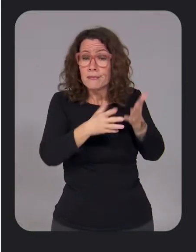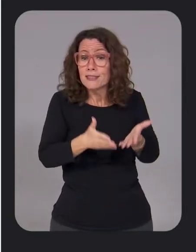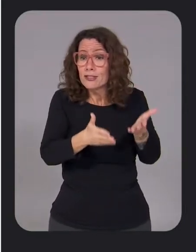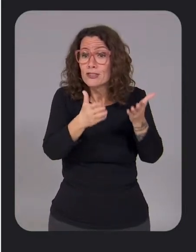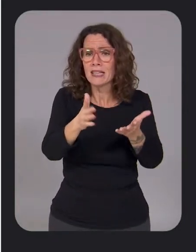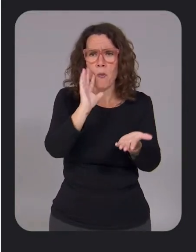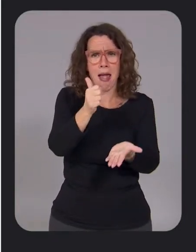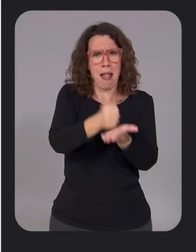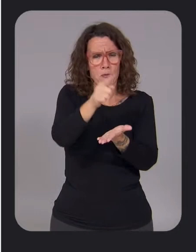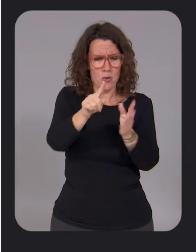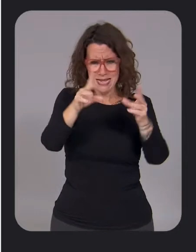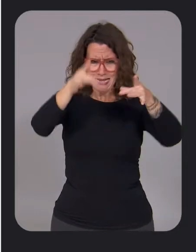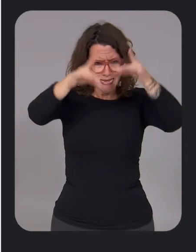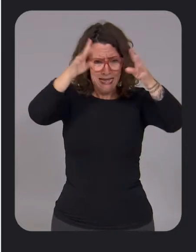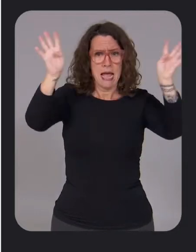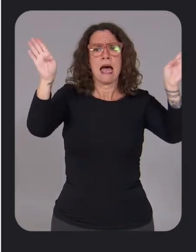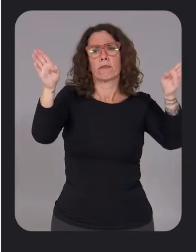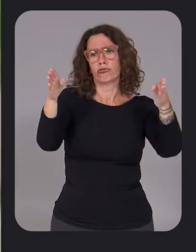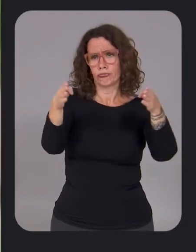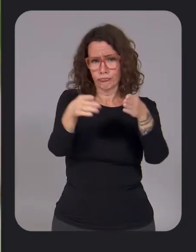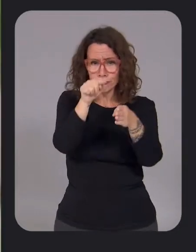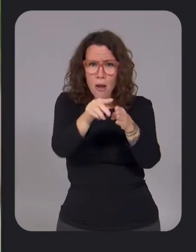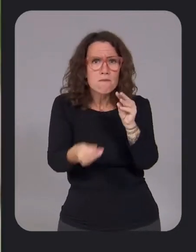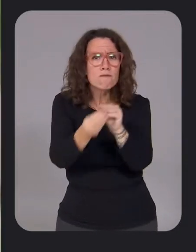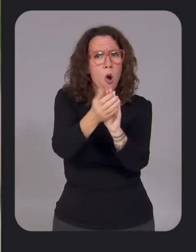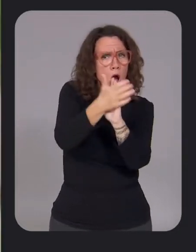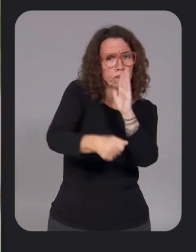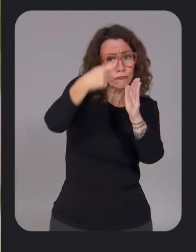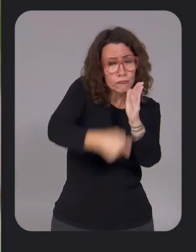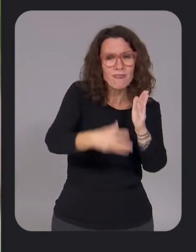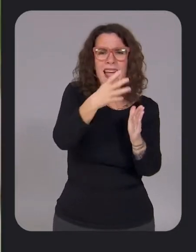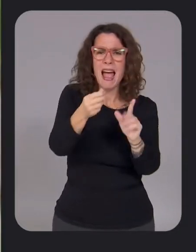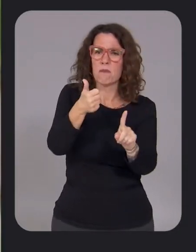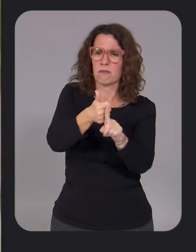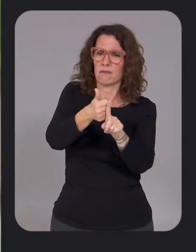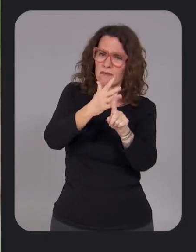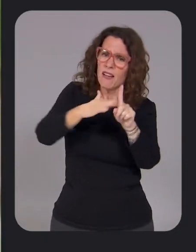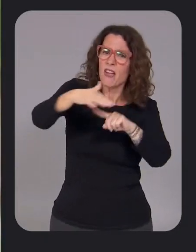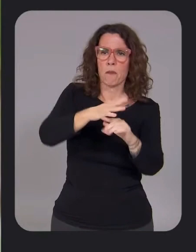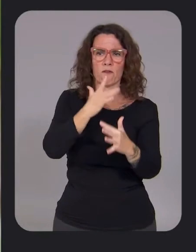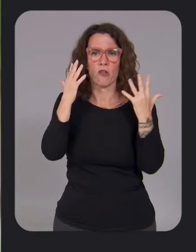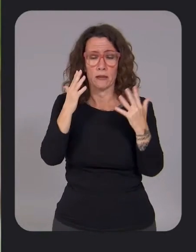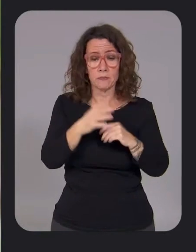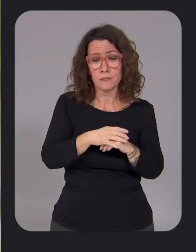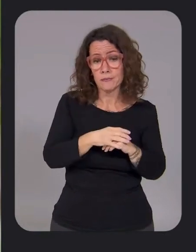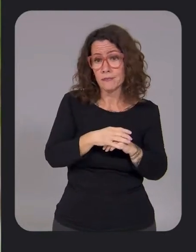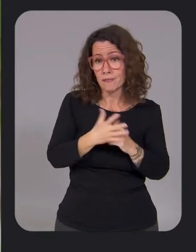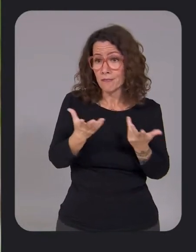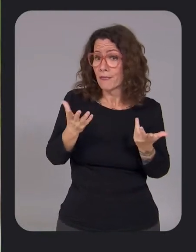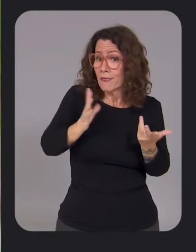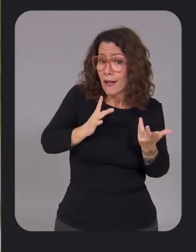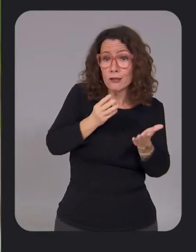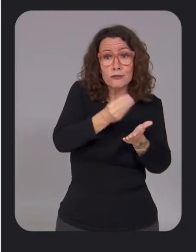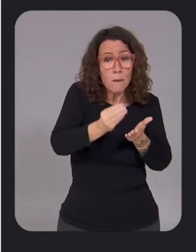more cost-effective and more sustainable option. Beyond travel and shopping, we also want to help people evaluate the environmental impact